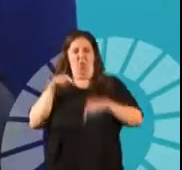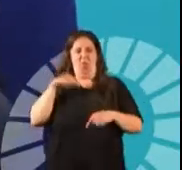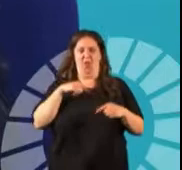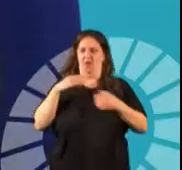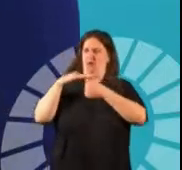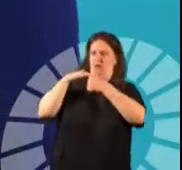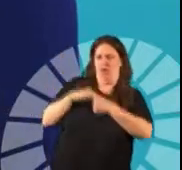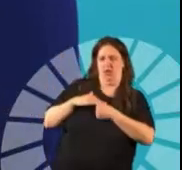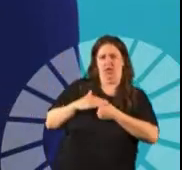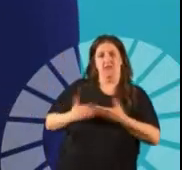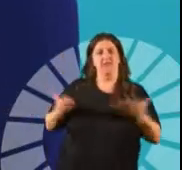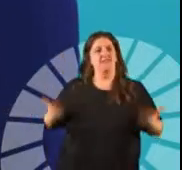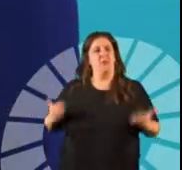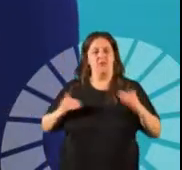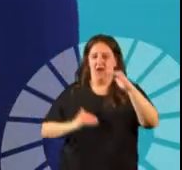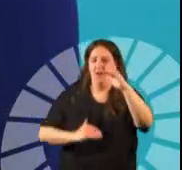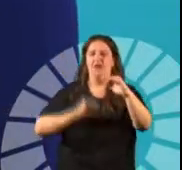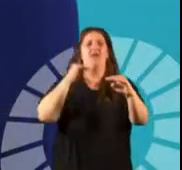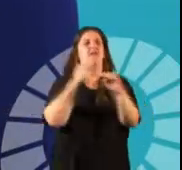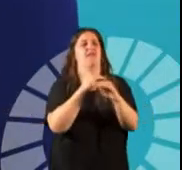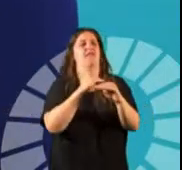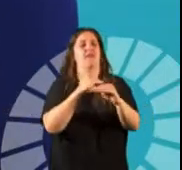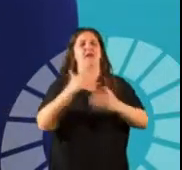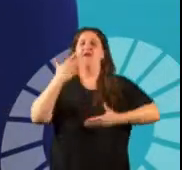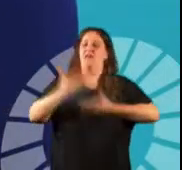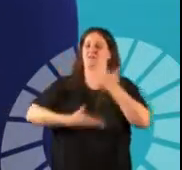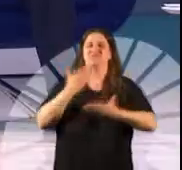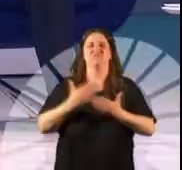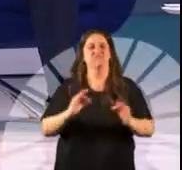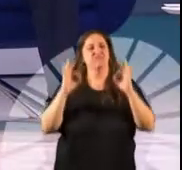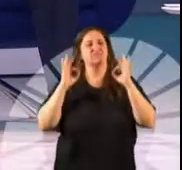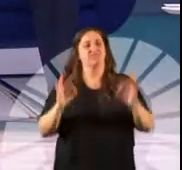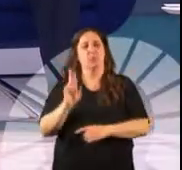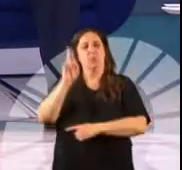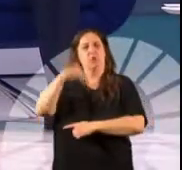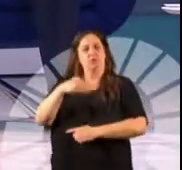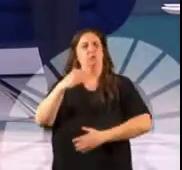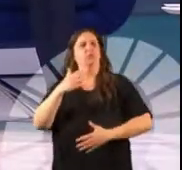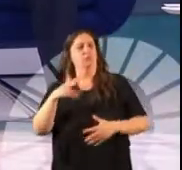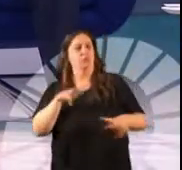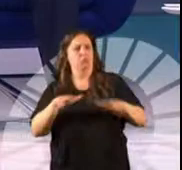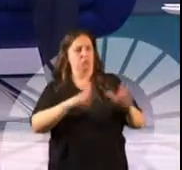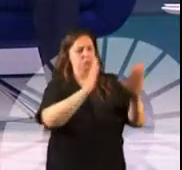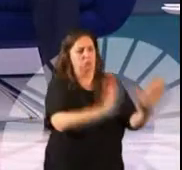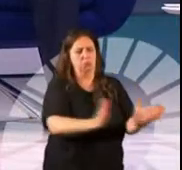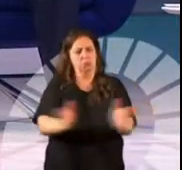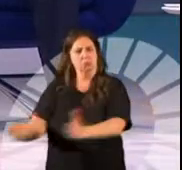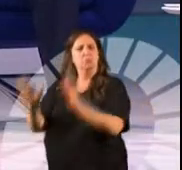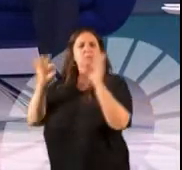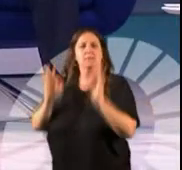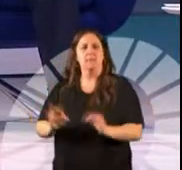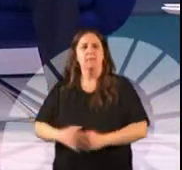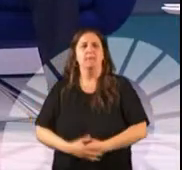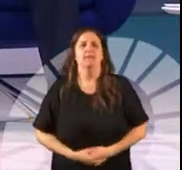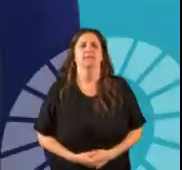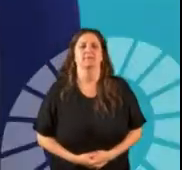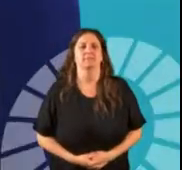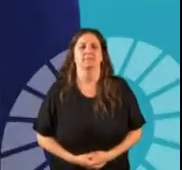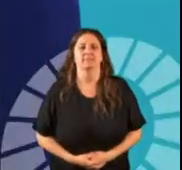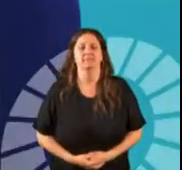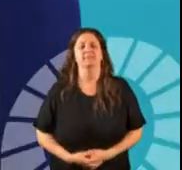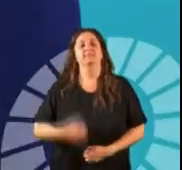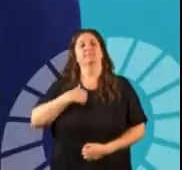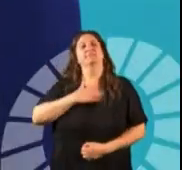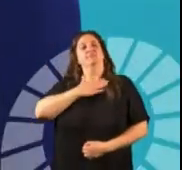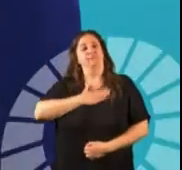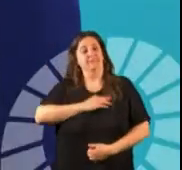the heart of every policy and every initiative that we work on within the UN system. Third issue is economic parity,